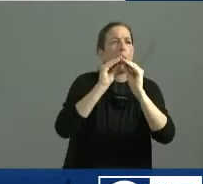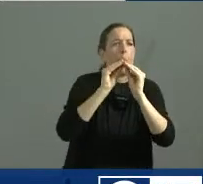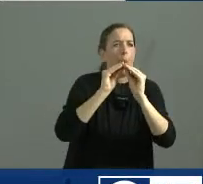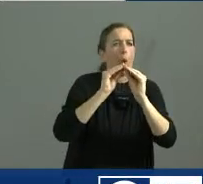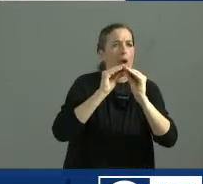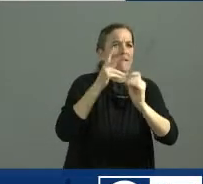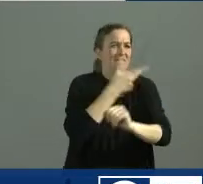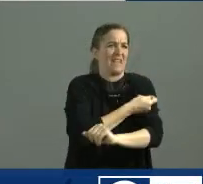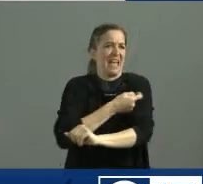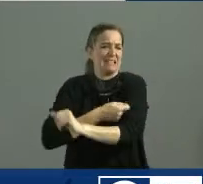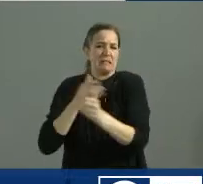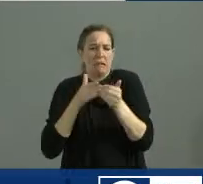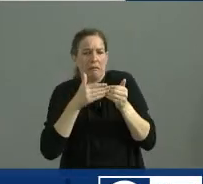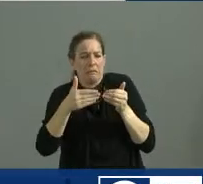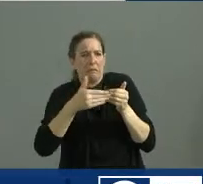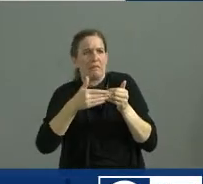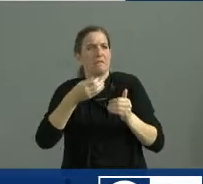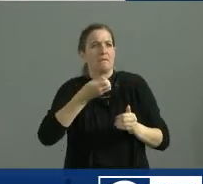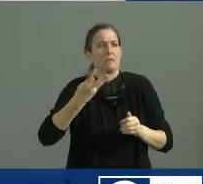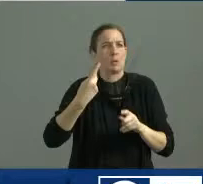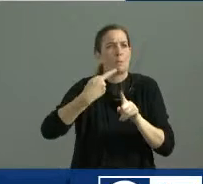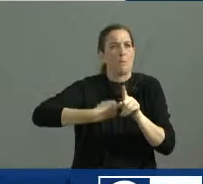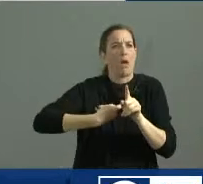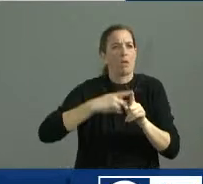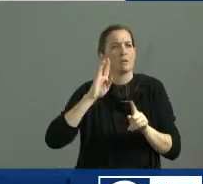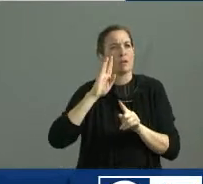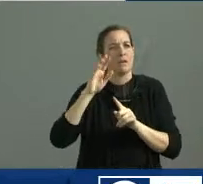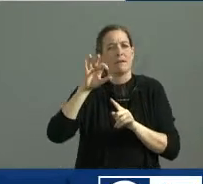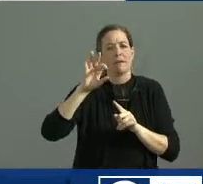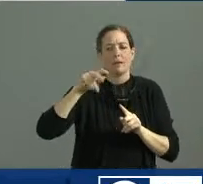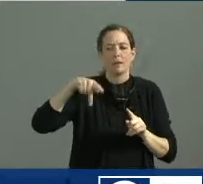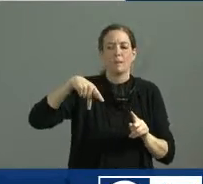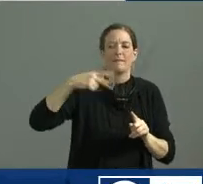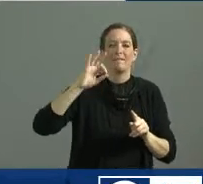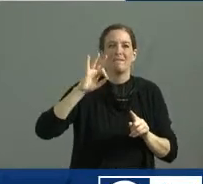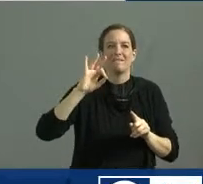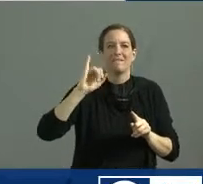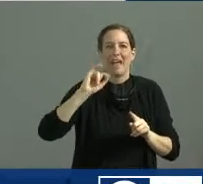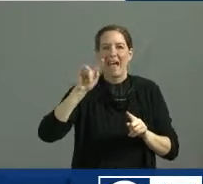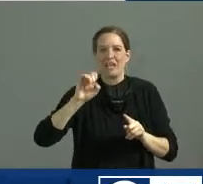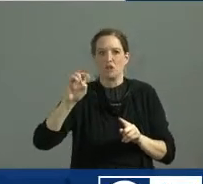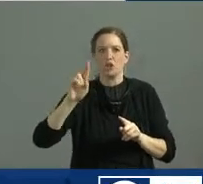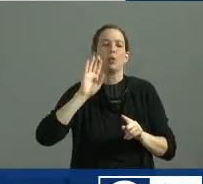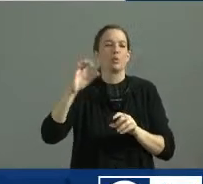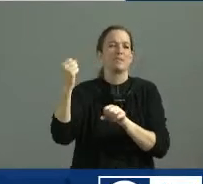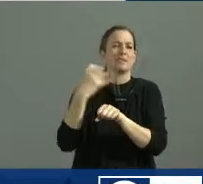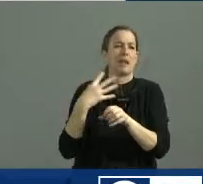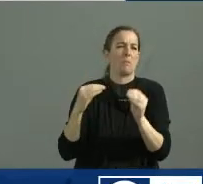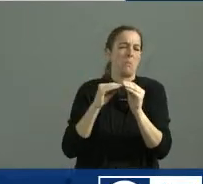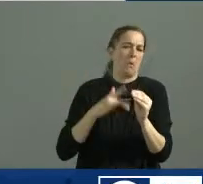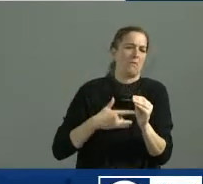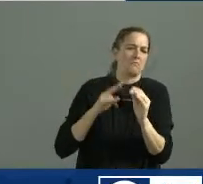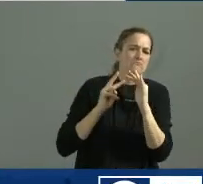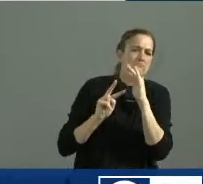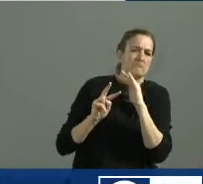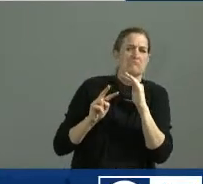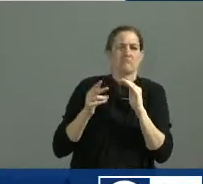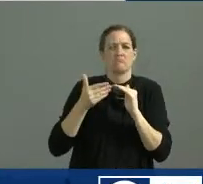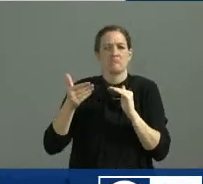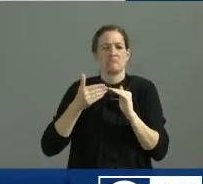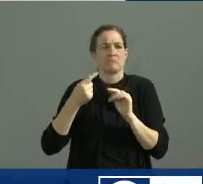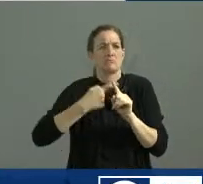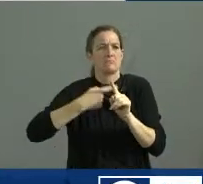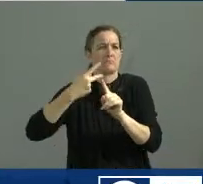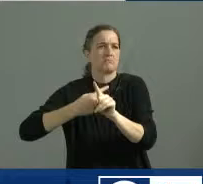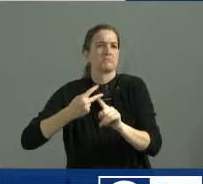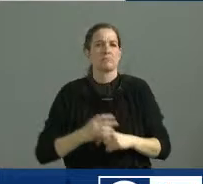like through the next few months. Great. Thank you. Thank you. The next is Matt Yalka. Okay. Hi, Matt.